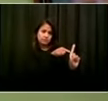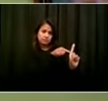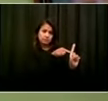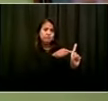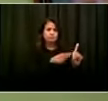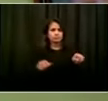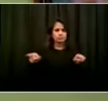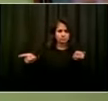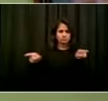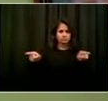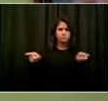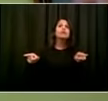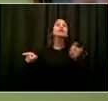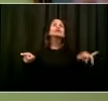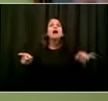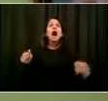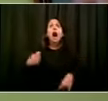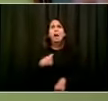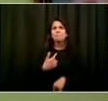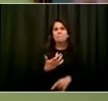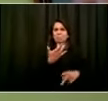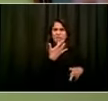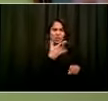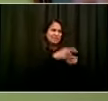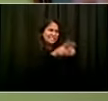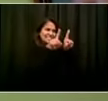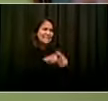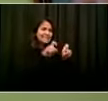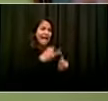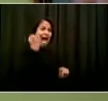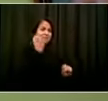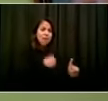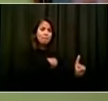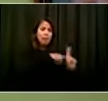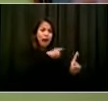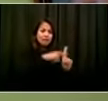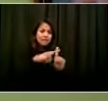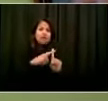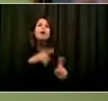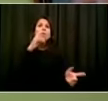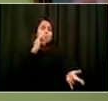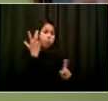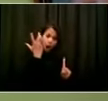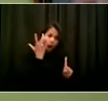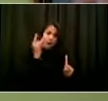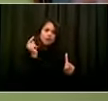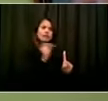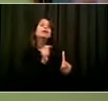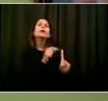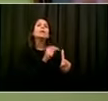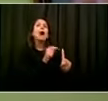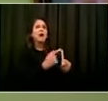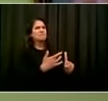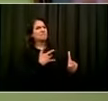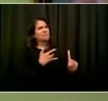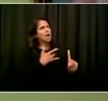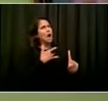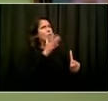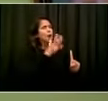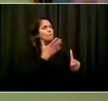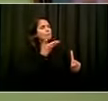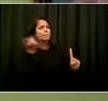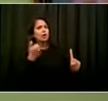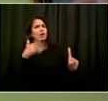it provides us with a better sense of the overall prevalence of disease in a community, because as we